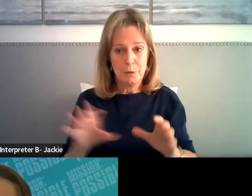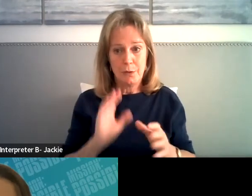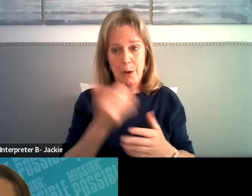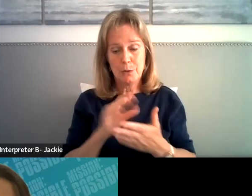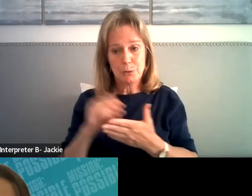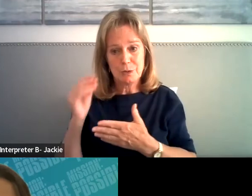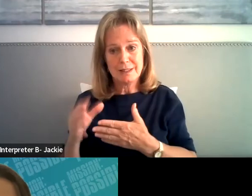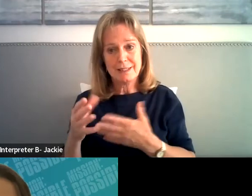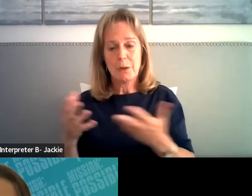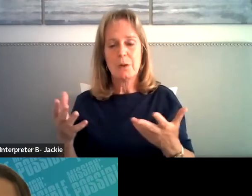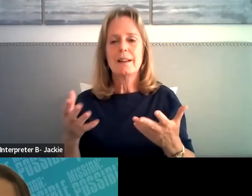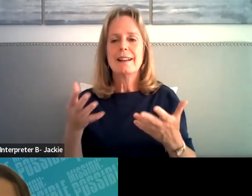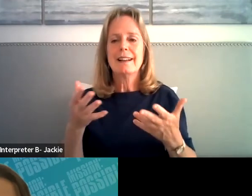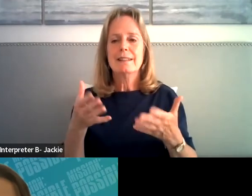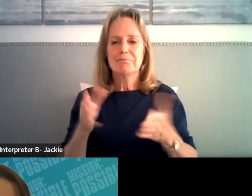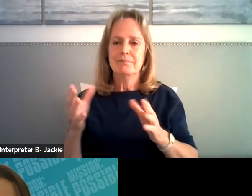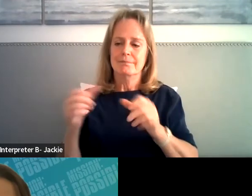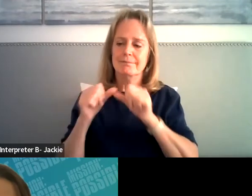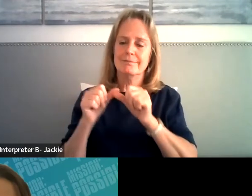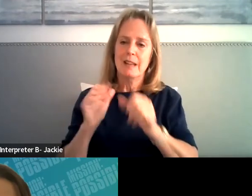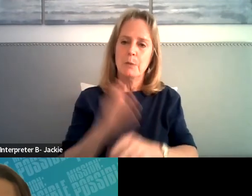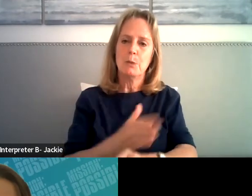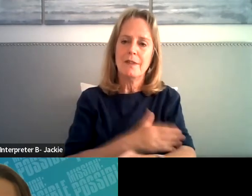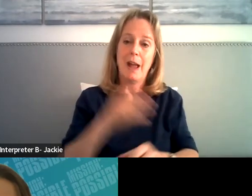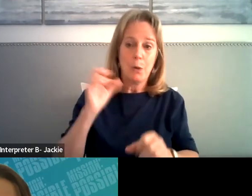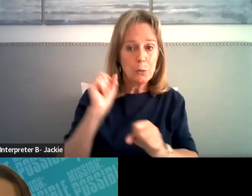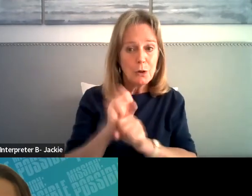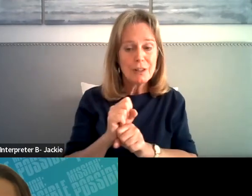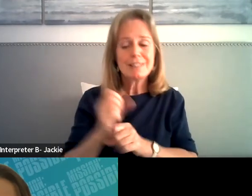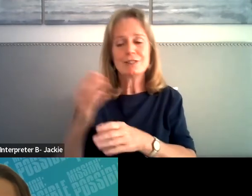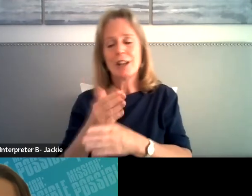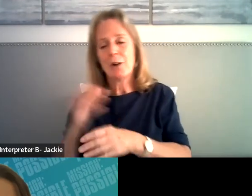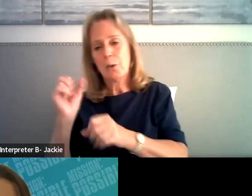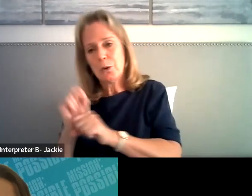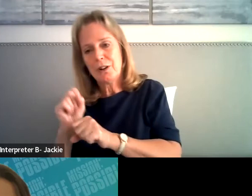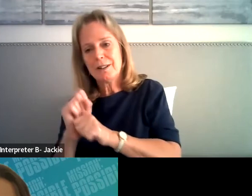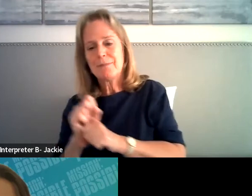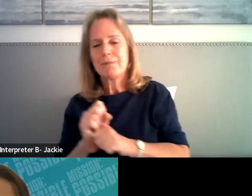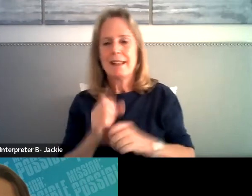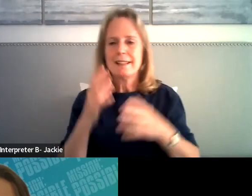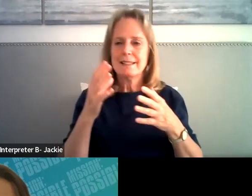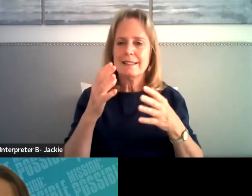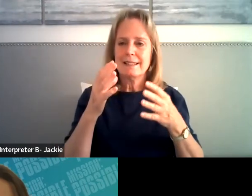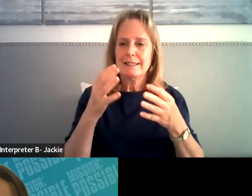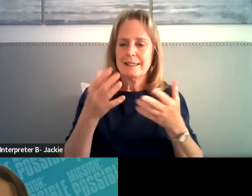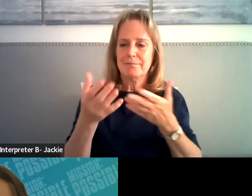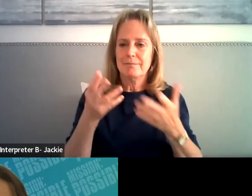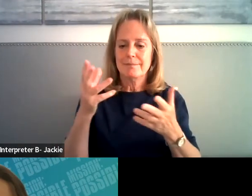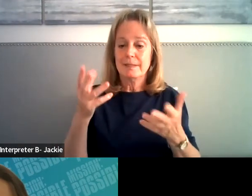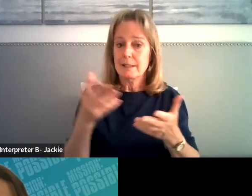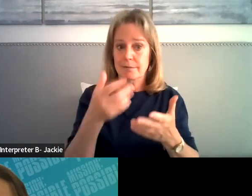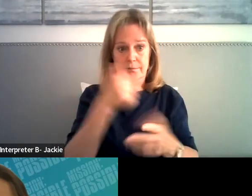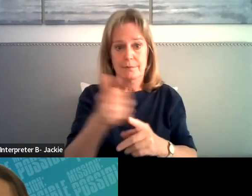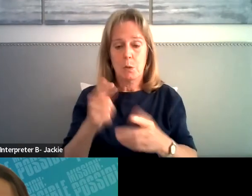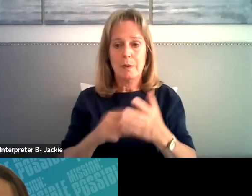students. So let us continue to improve our work, share our work, and just like what our co-teachers shared with us, we